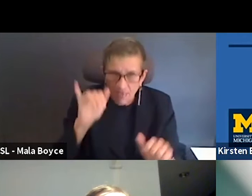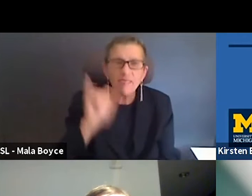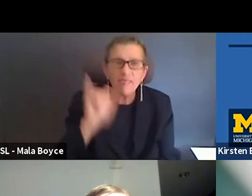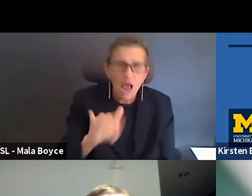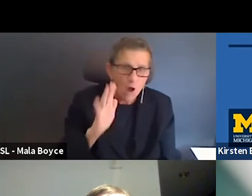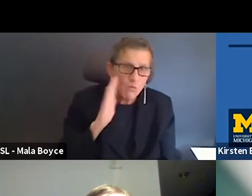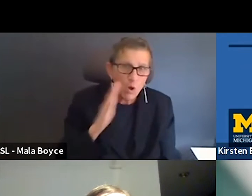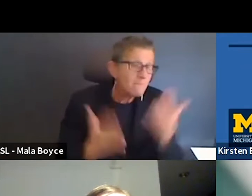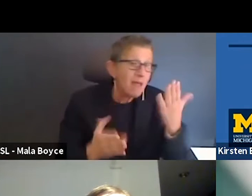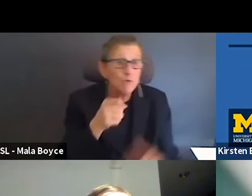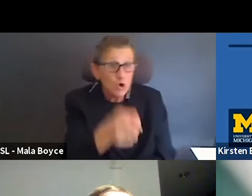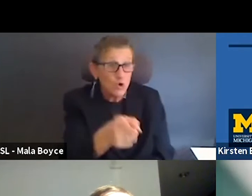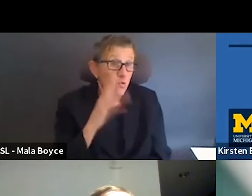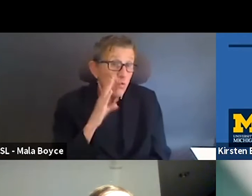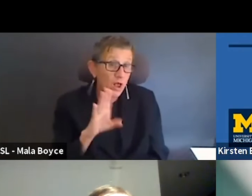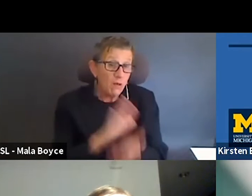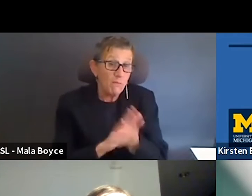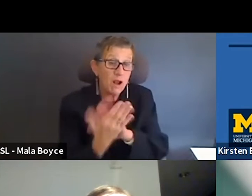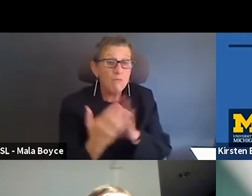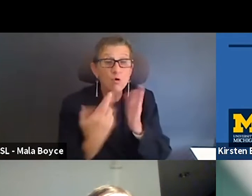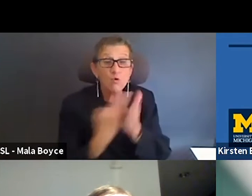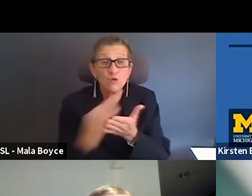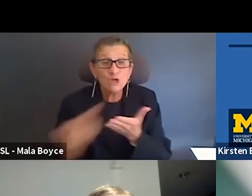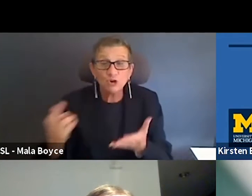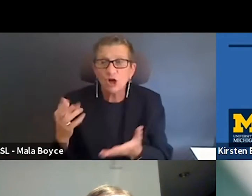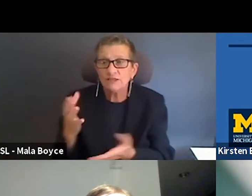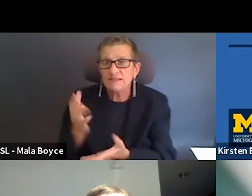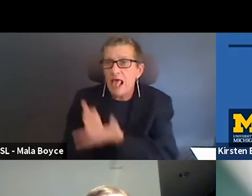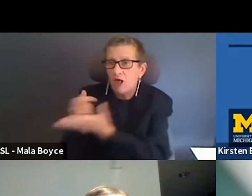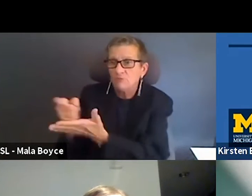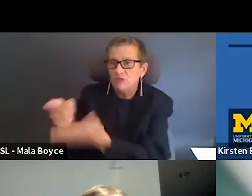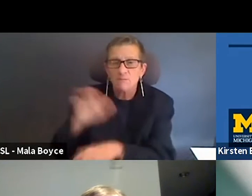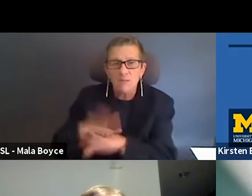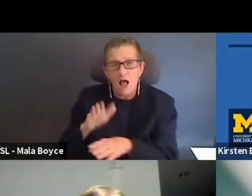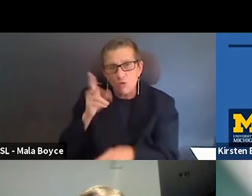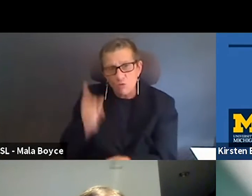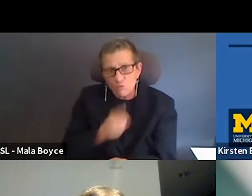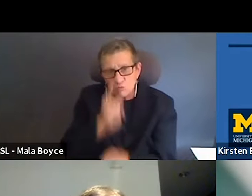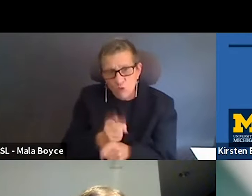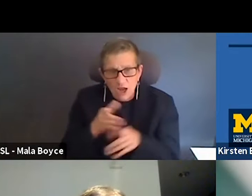maybe you'll be the resource that puts them on the right track.